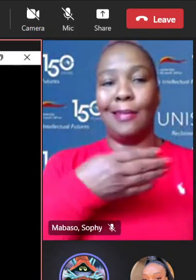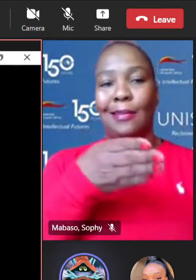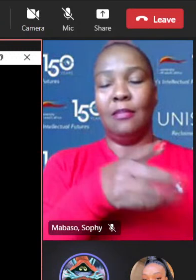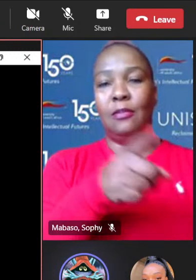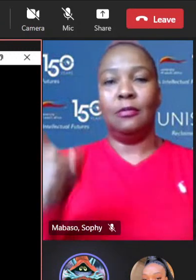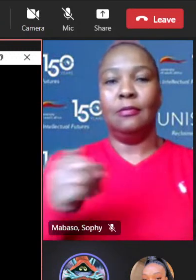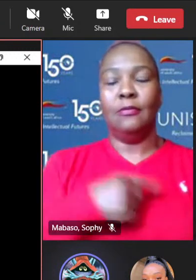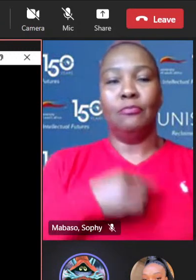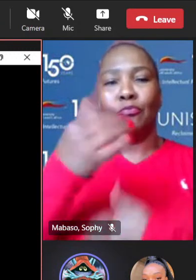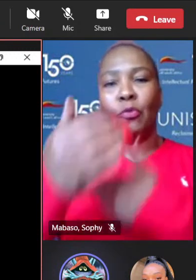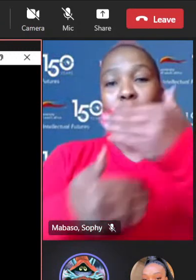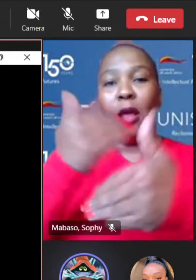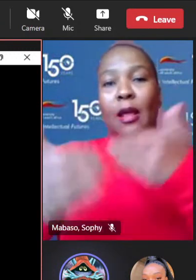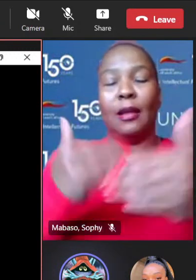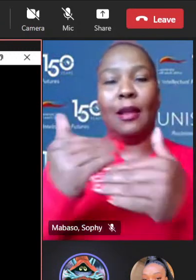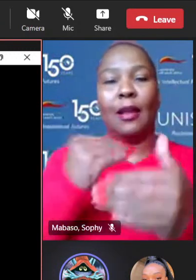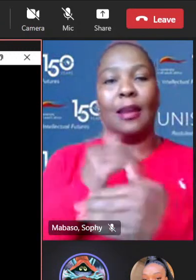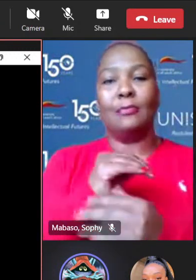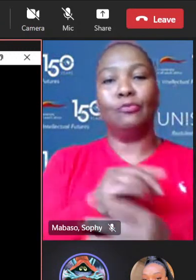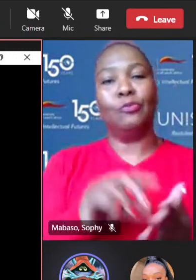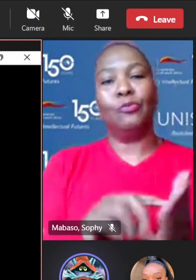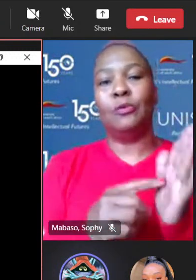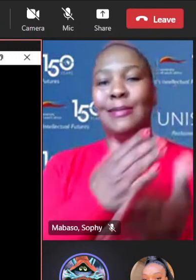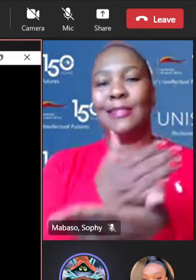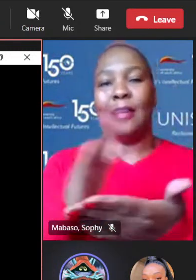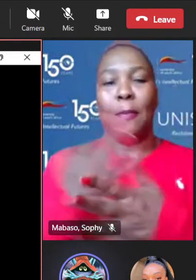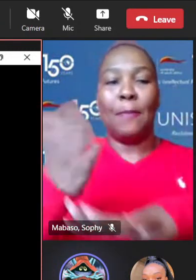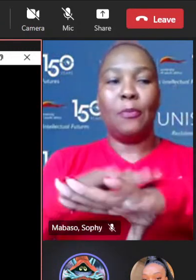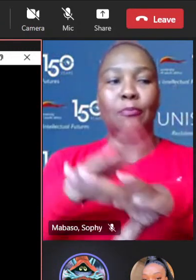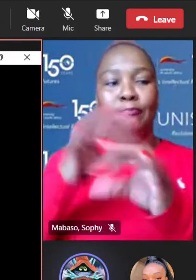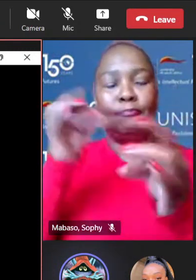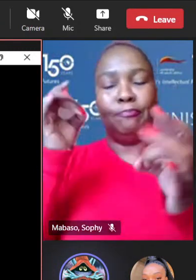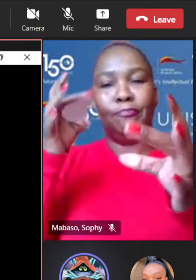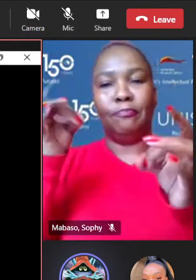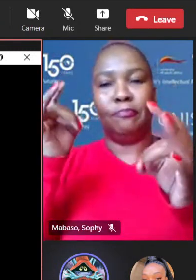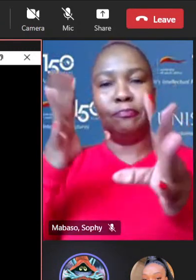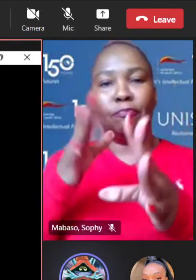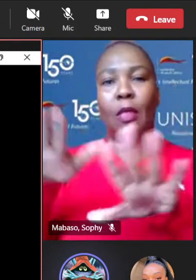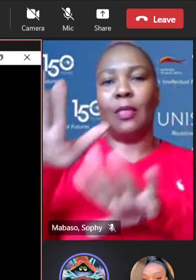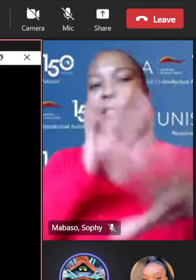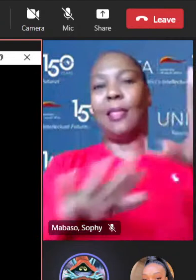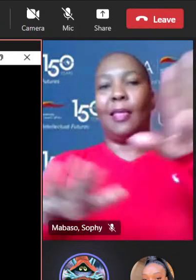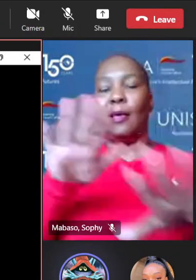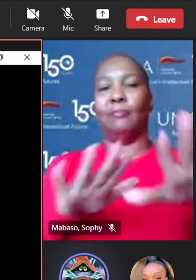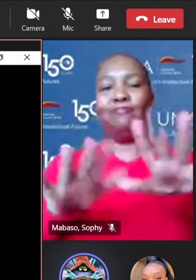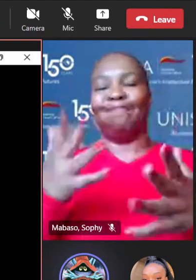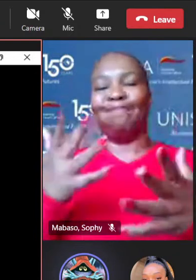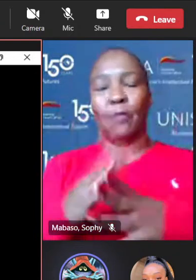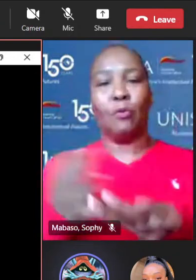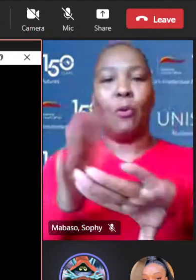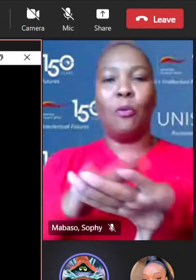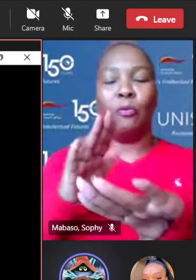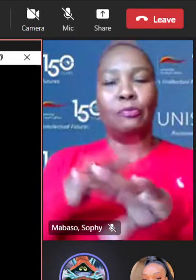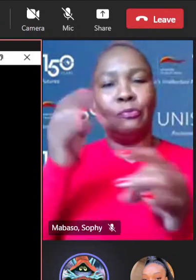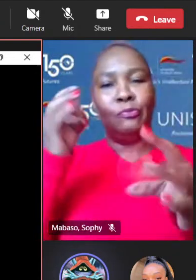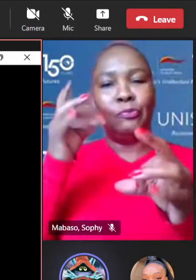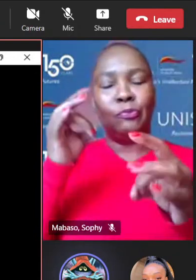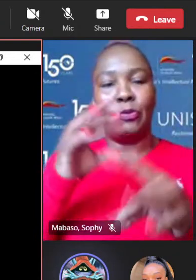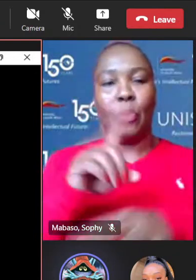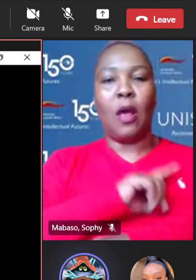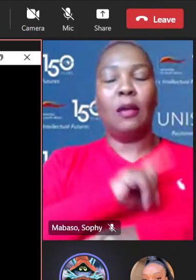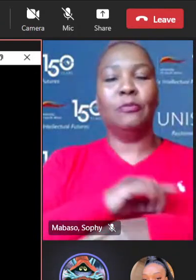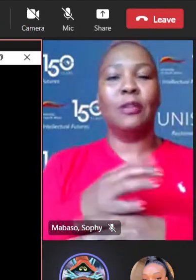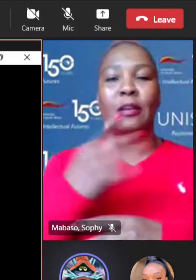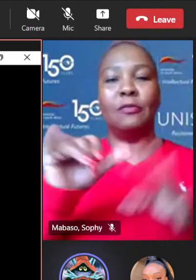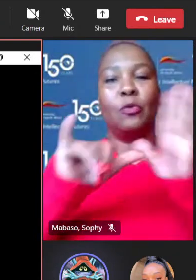through, we are going to be sharing lots of information. So don't panic if it is too much information. As I said, we do have a YouTube